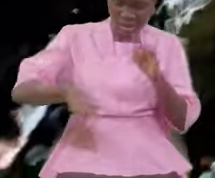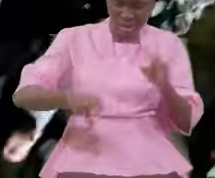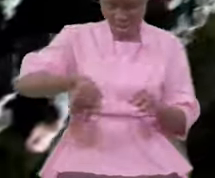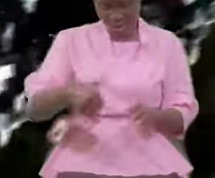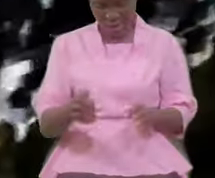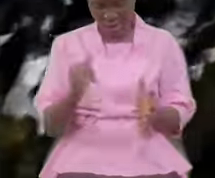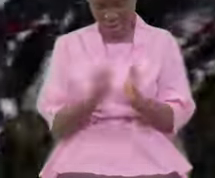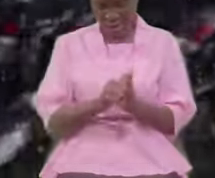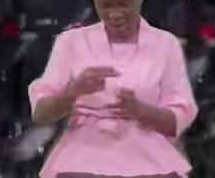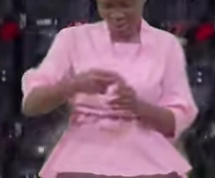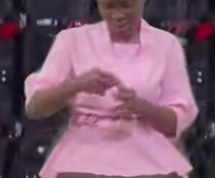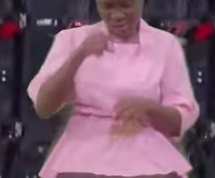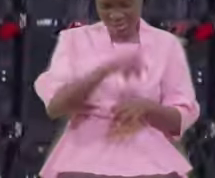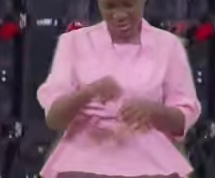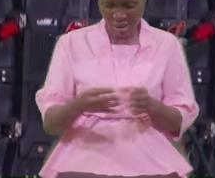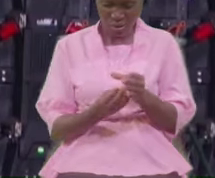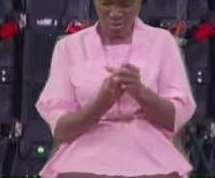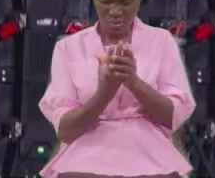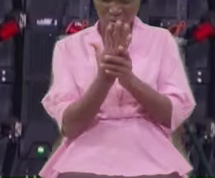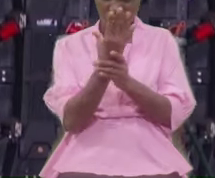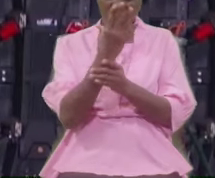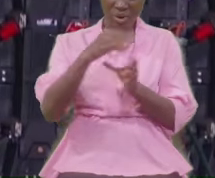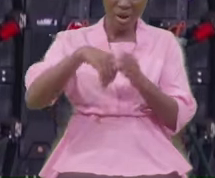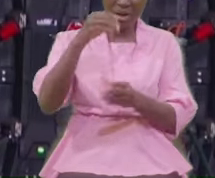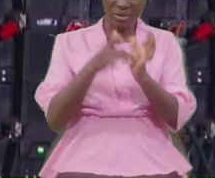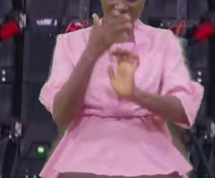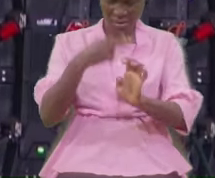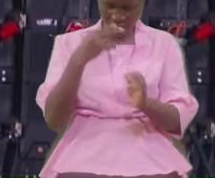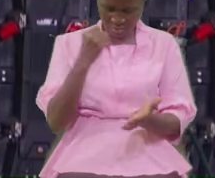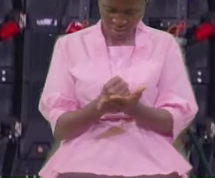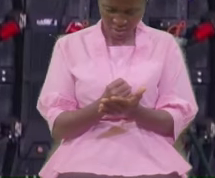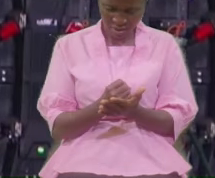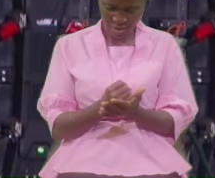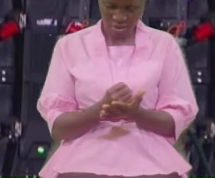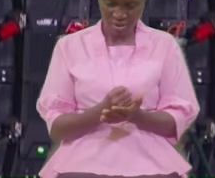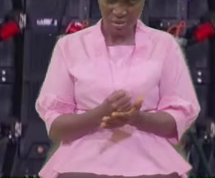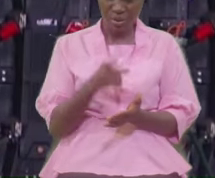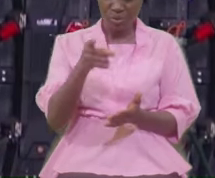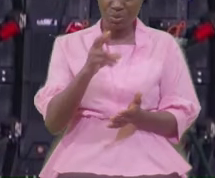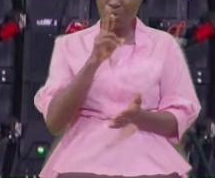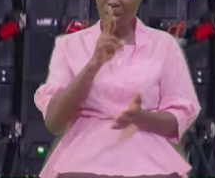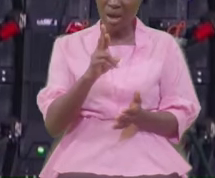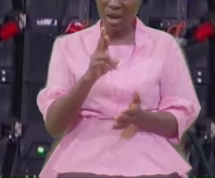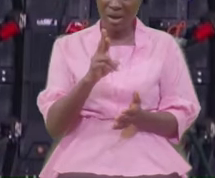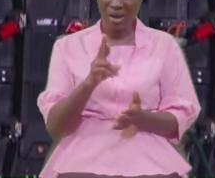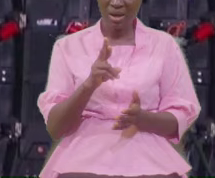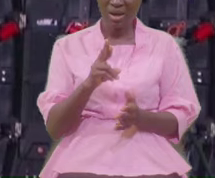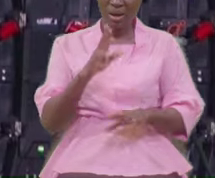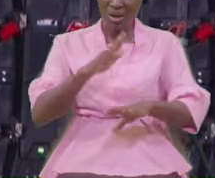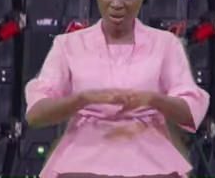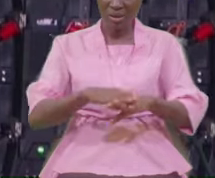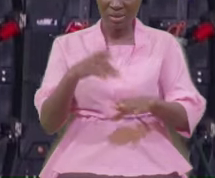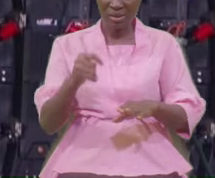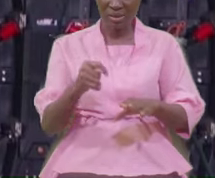Jesus ka pang could the the power of the lord comes upon